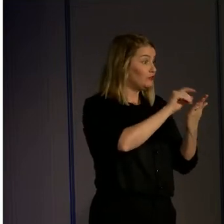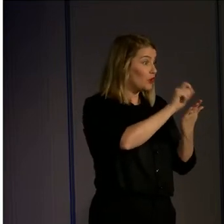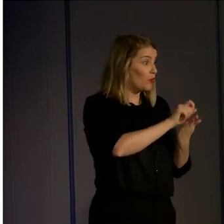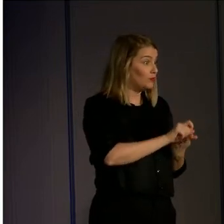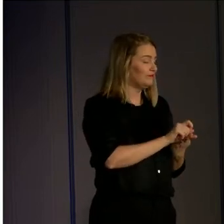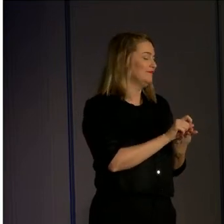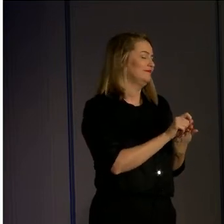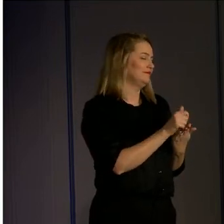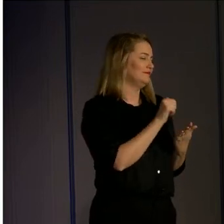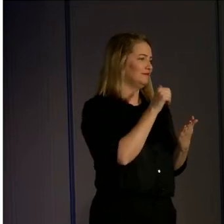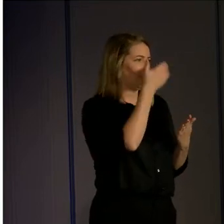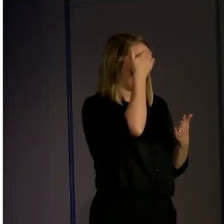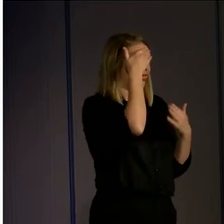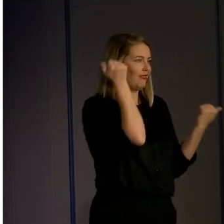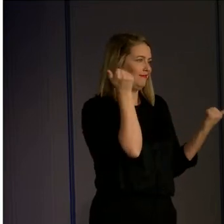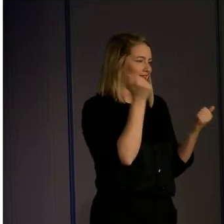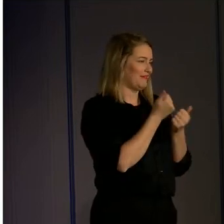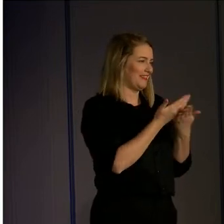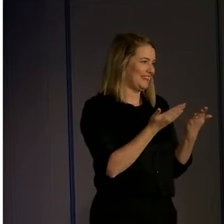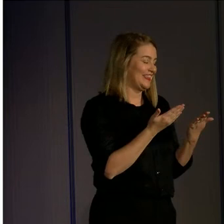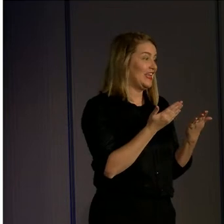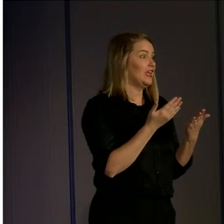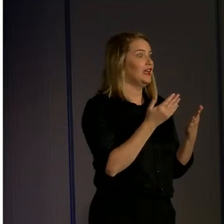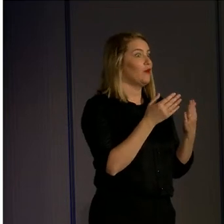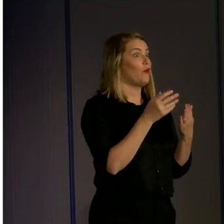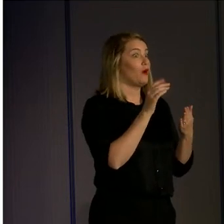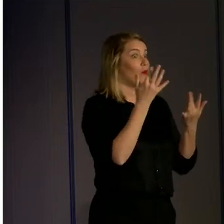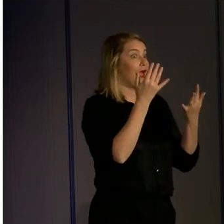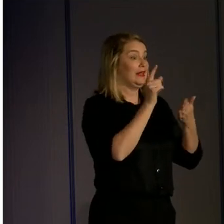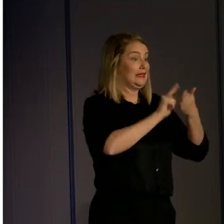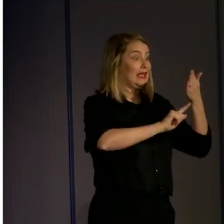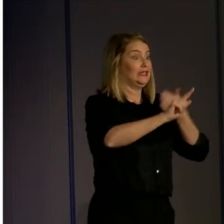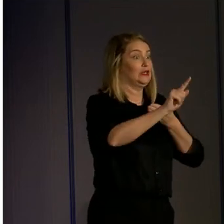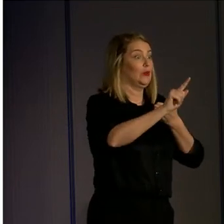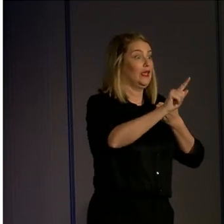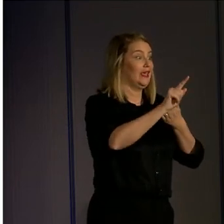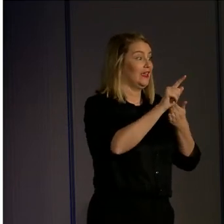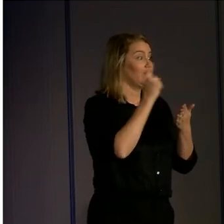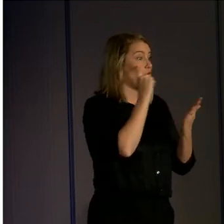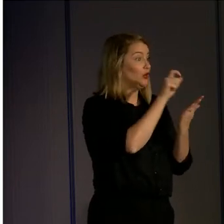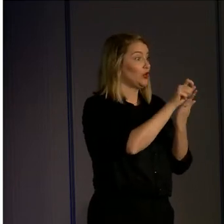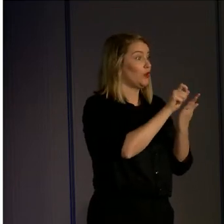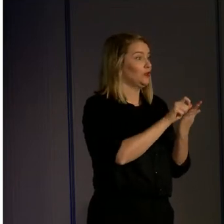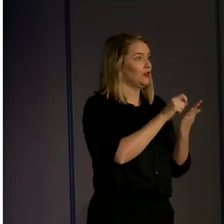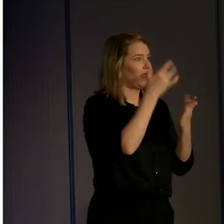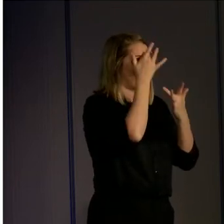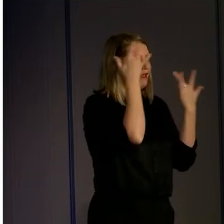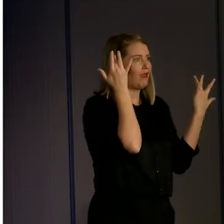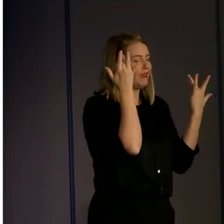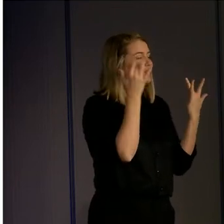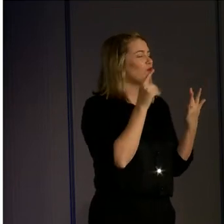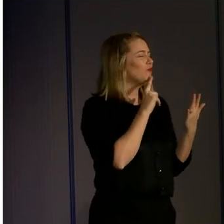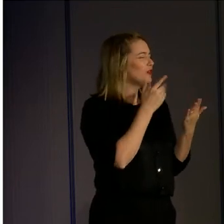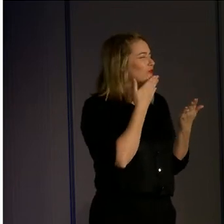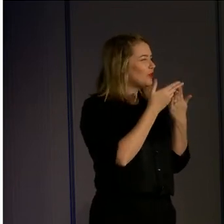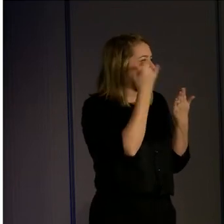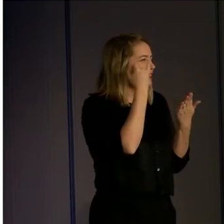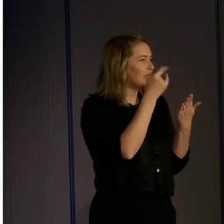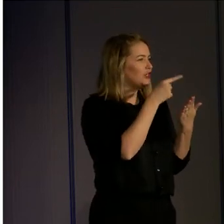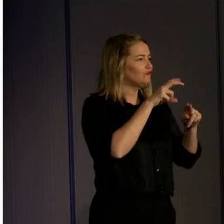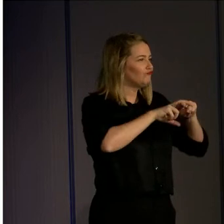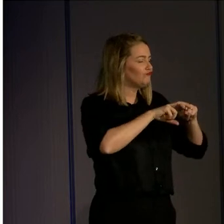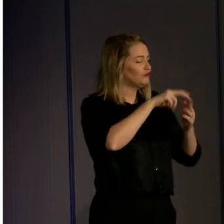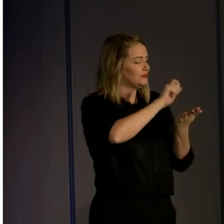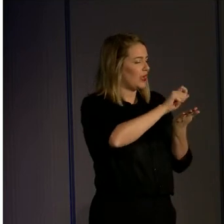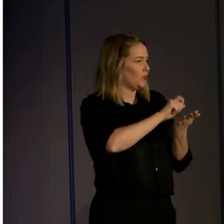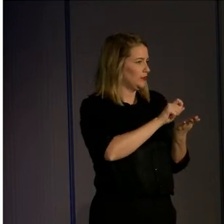anything. Especially if you wait until next week, your mind's just going to be empty. So take notes during sessions. And also,